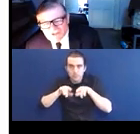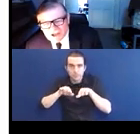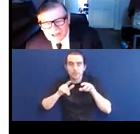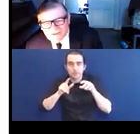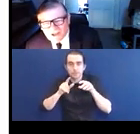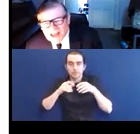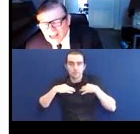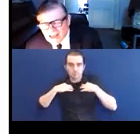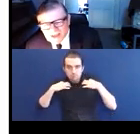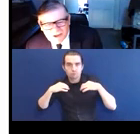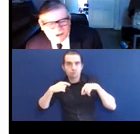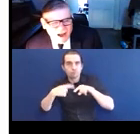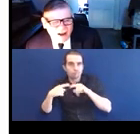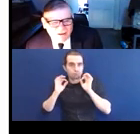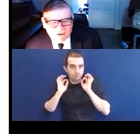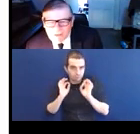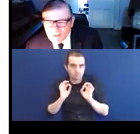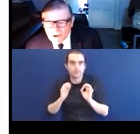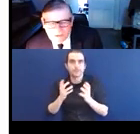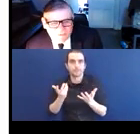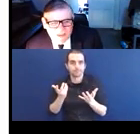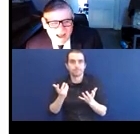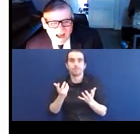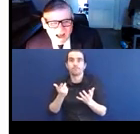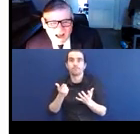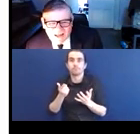if successful, then lead to a full employment.